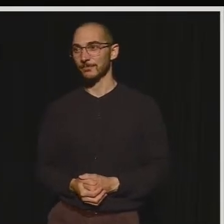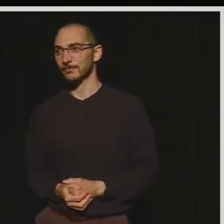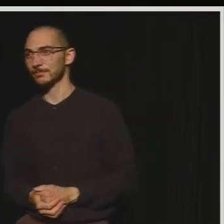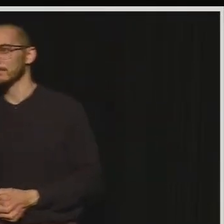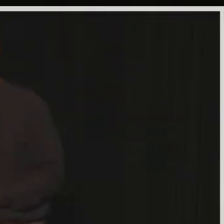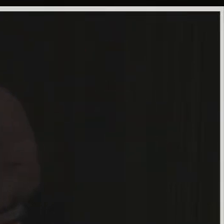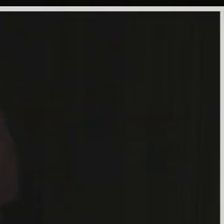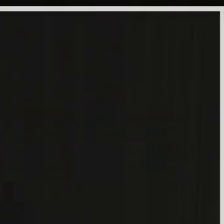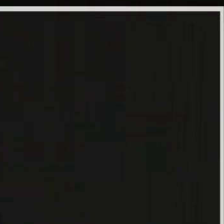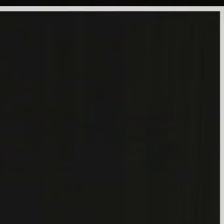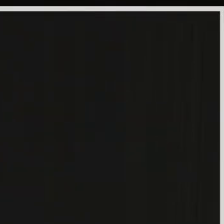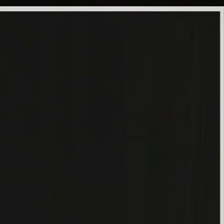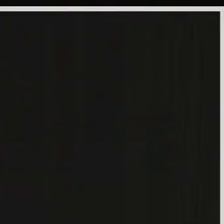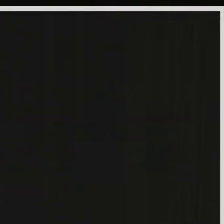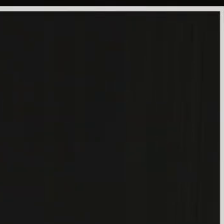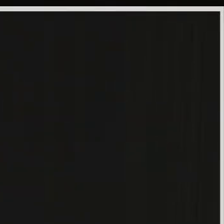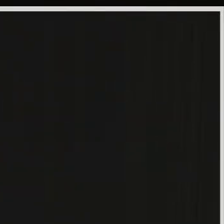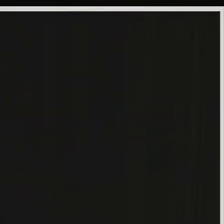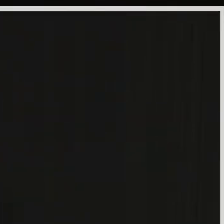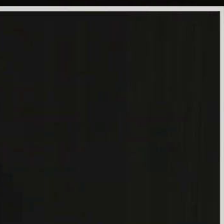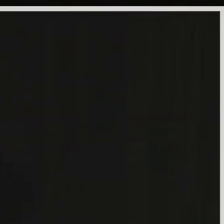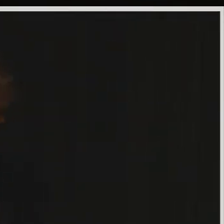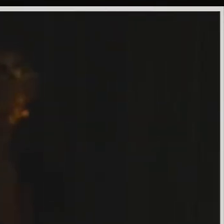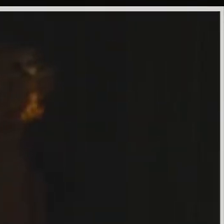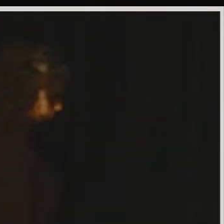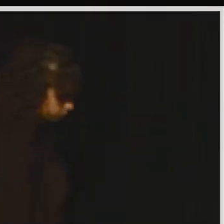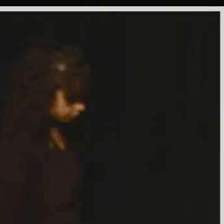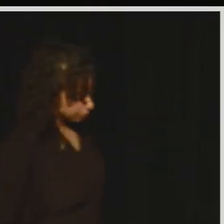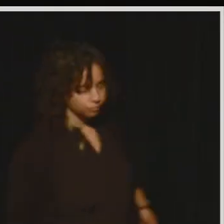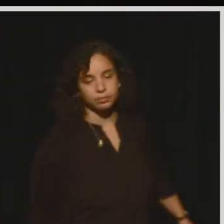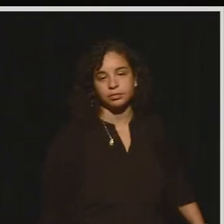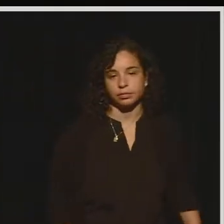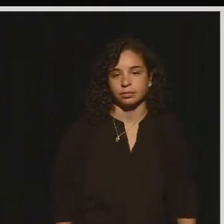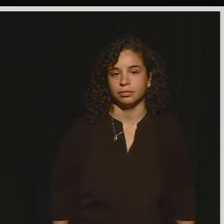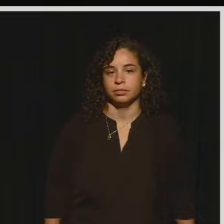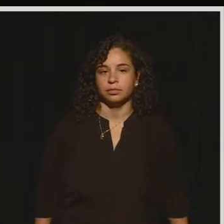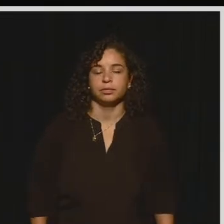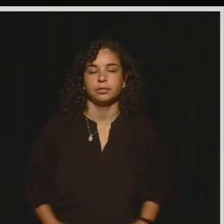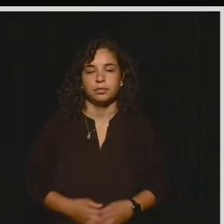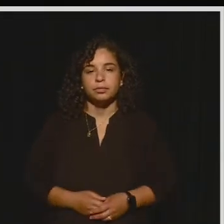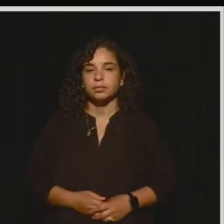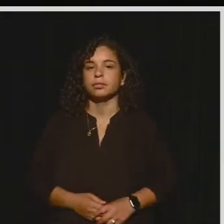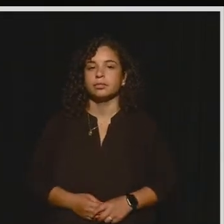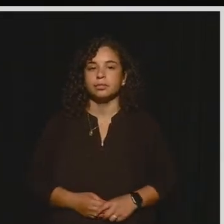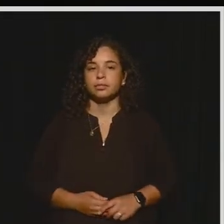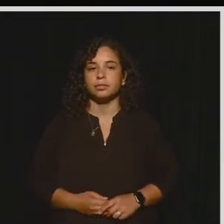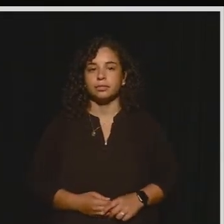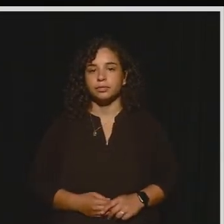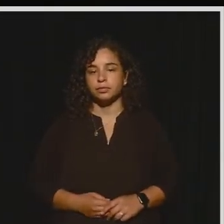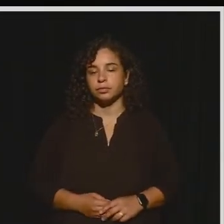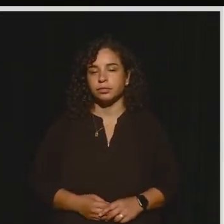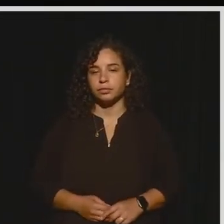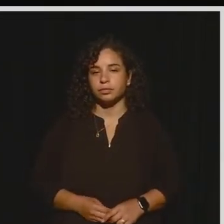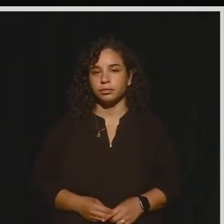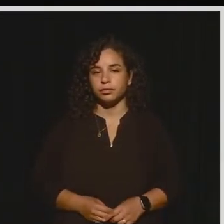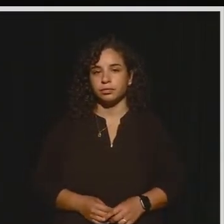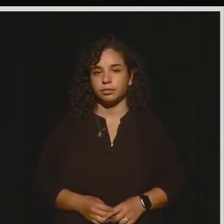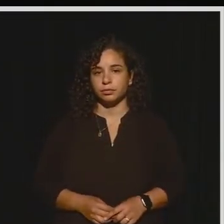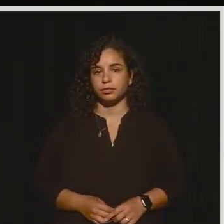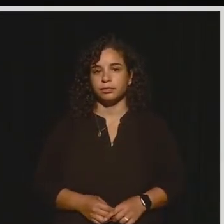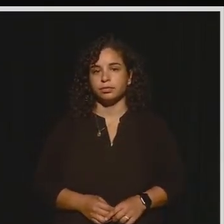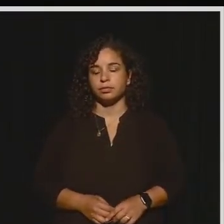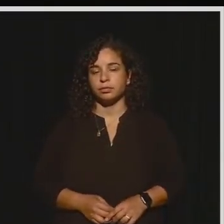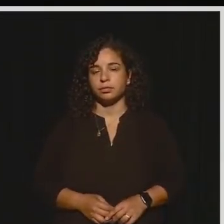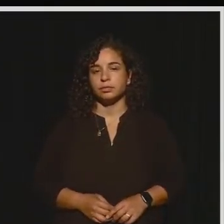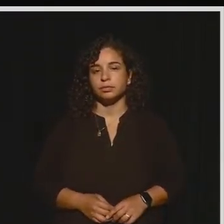Kona, when you were telling the story, is you highlighted some stuff that we don't often